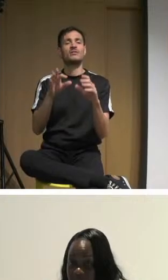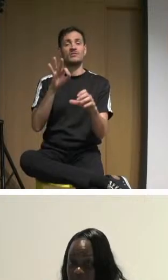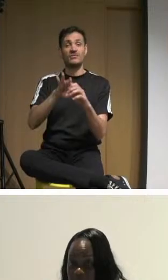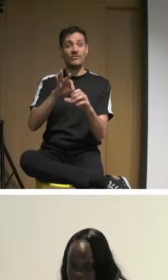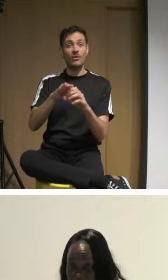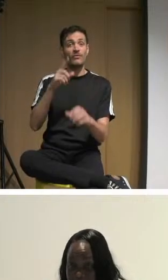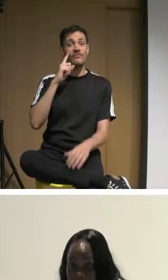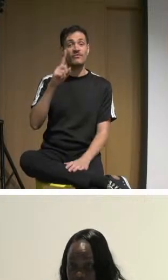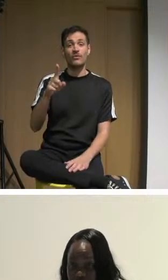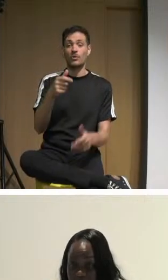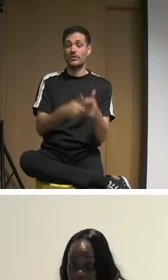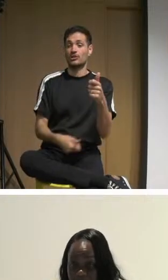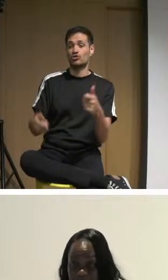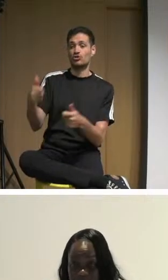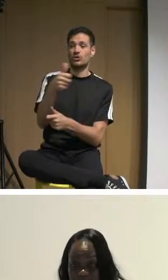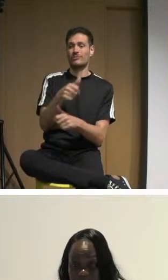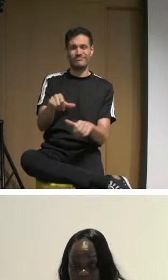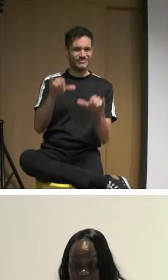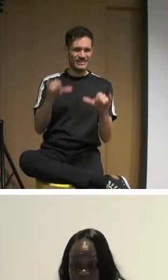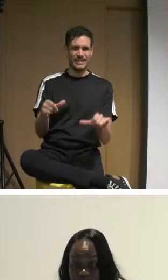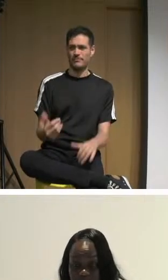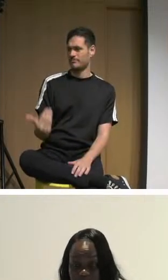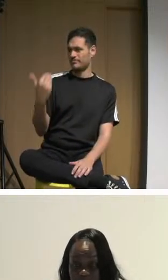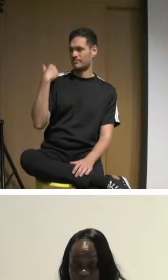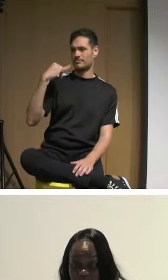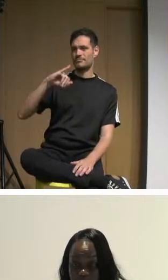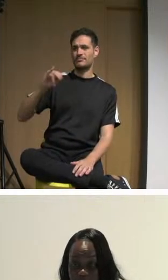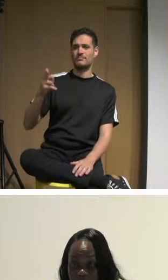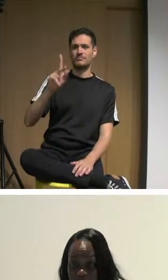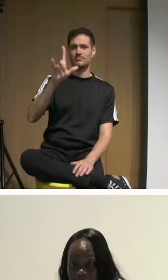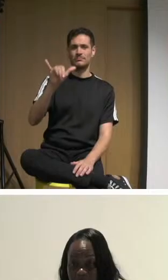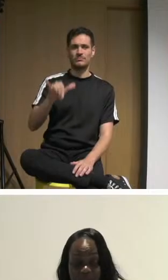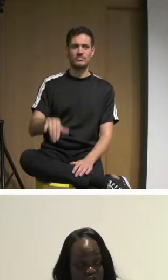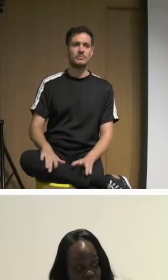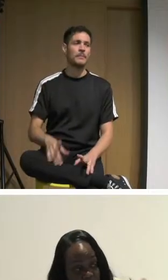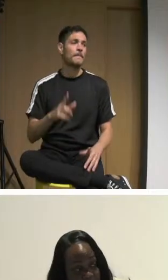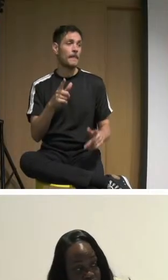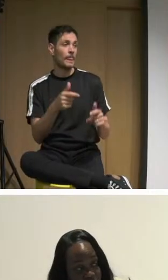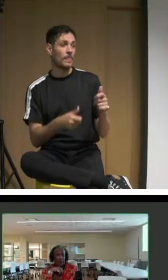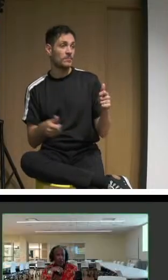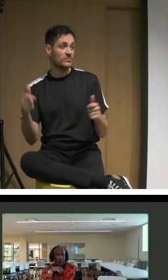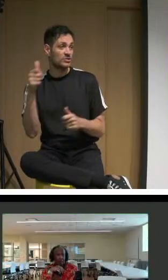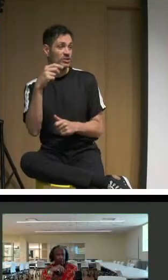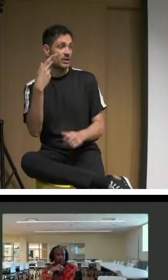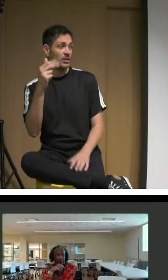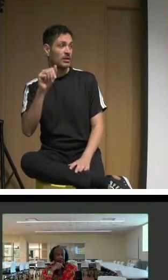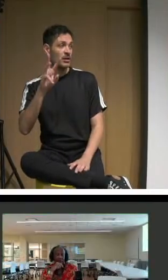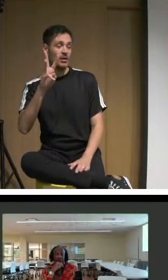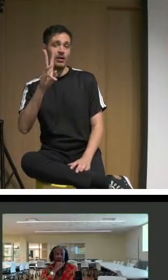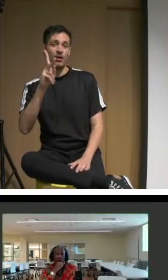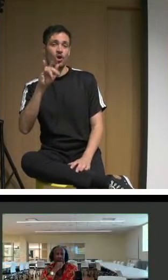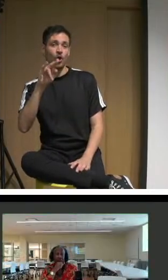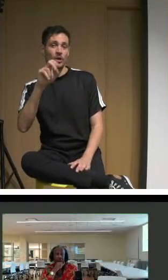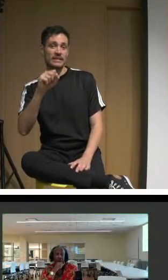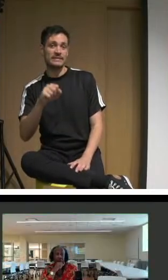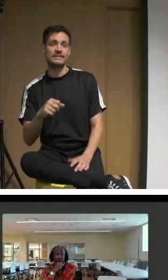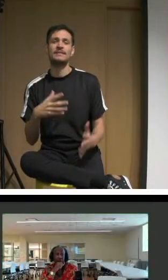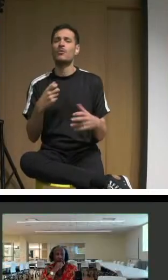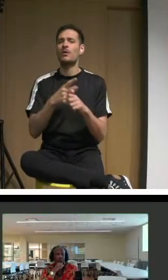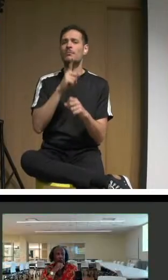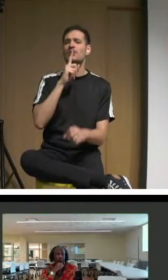did back in July. Chair Hawkins? Yes, I just want to make sure that Commissioner Hamilton gets to